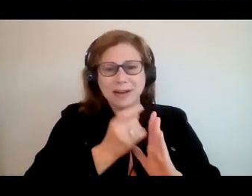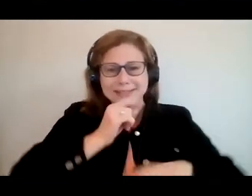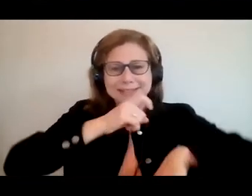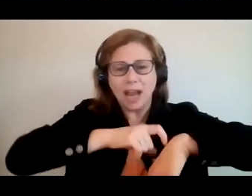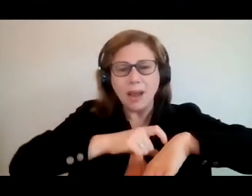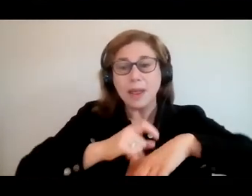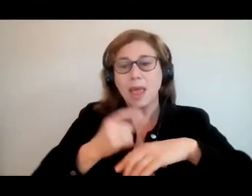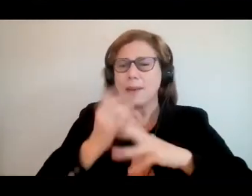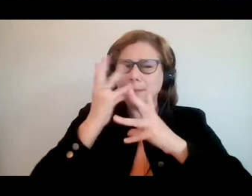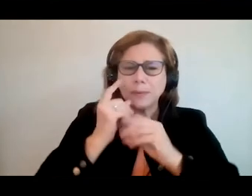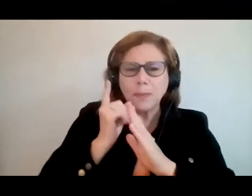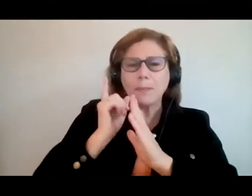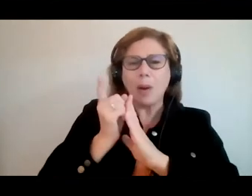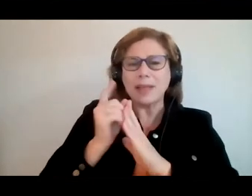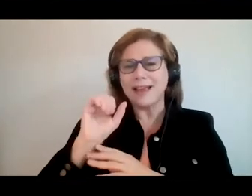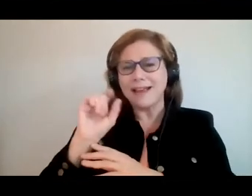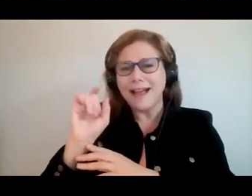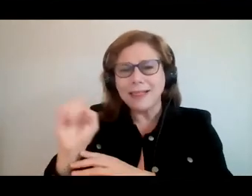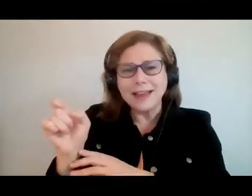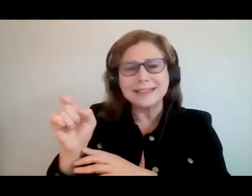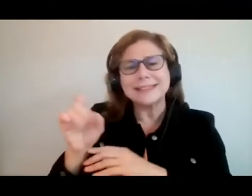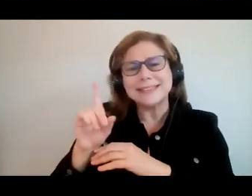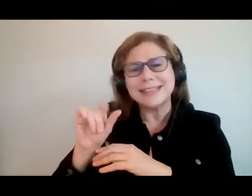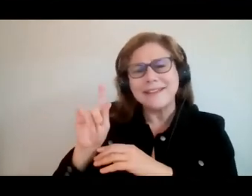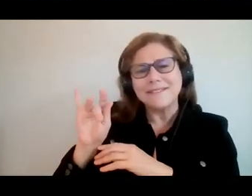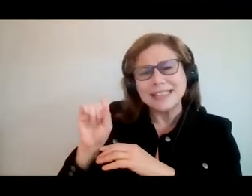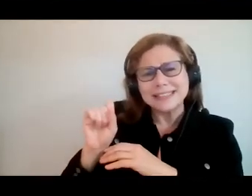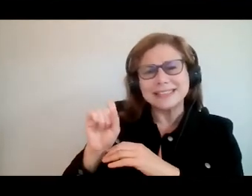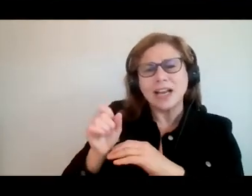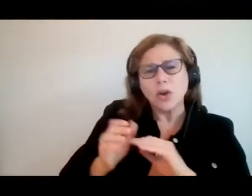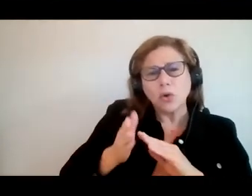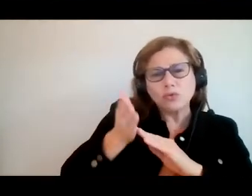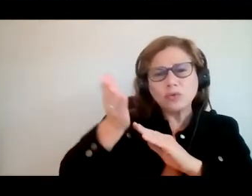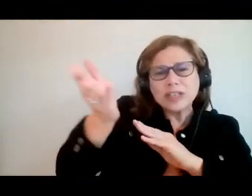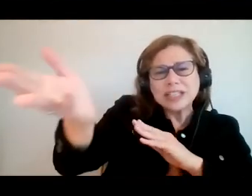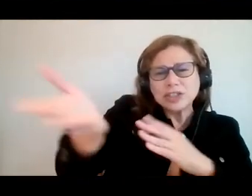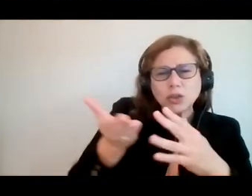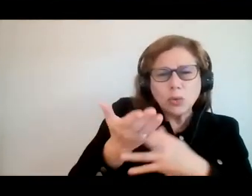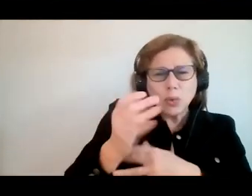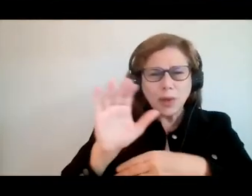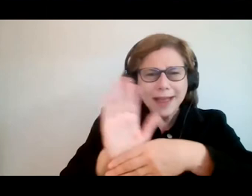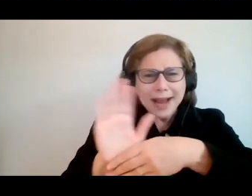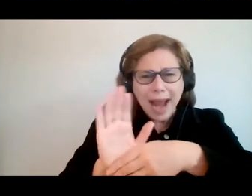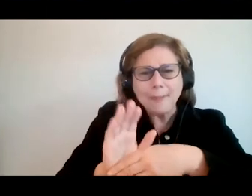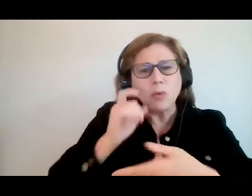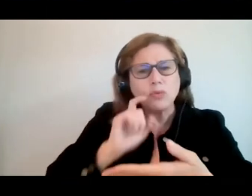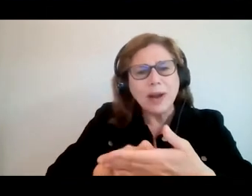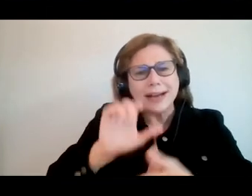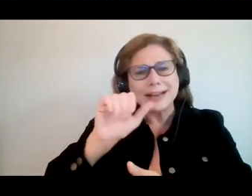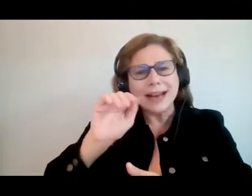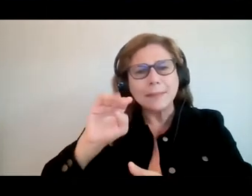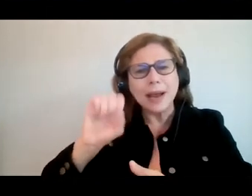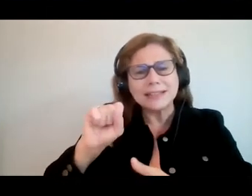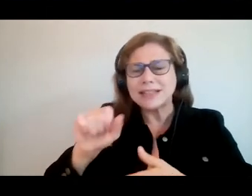Alex Davis literally reaches across the camera to Amos, recognizing Amos as someone who was a hugely important part of his own personal